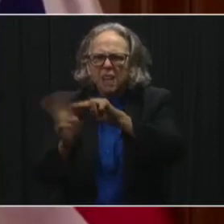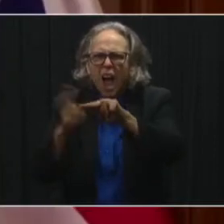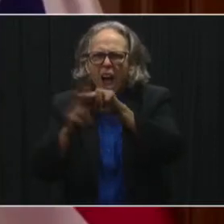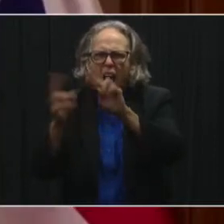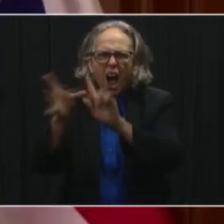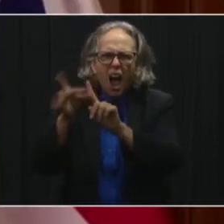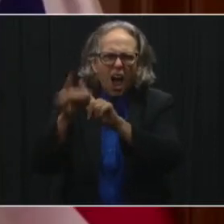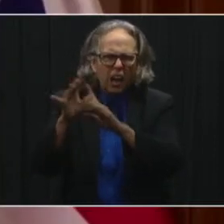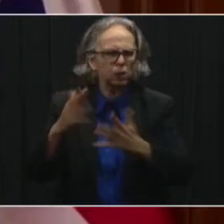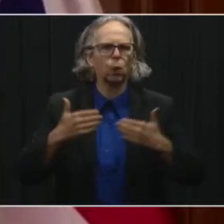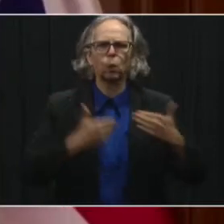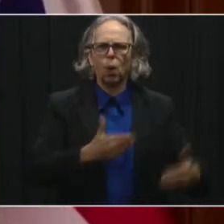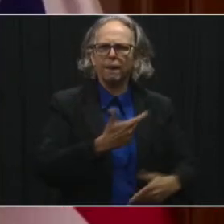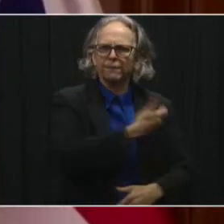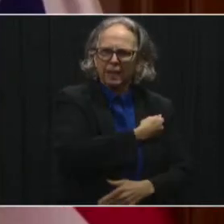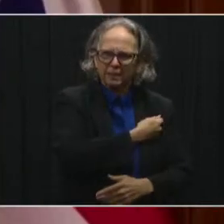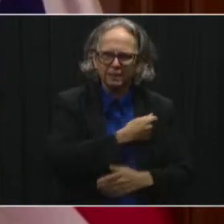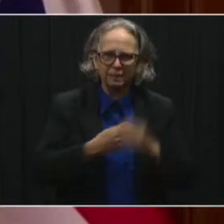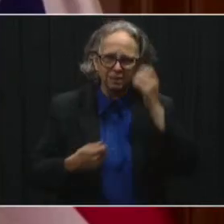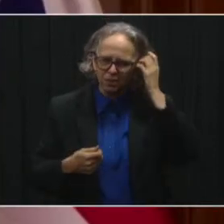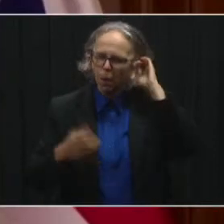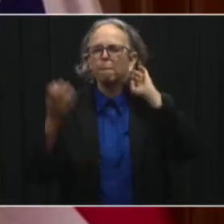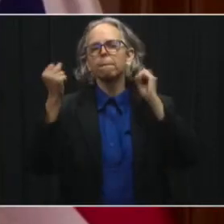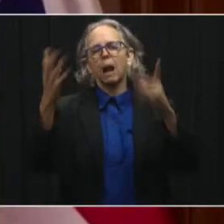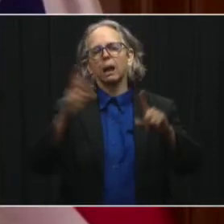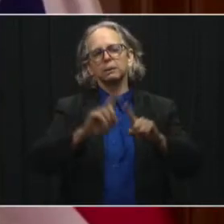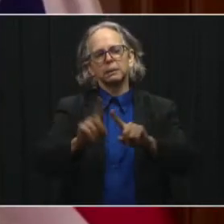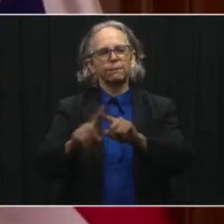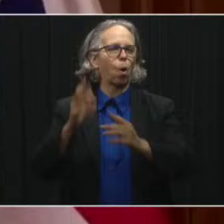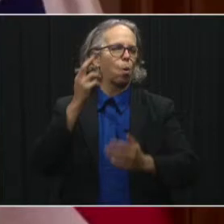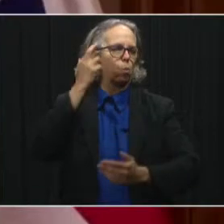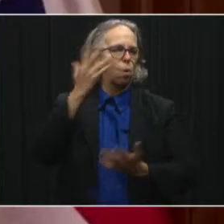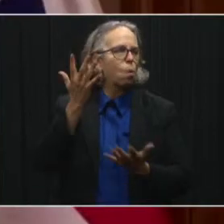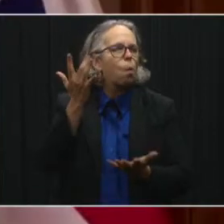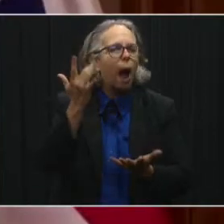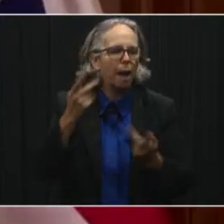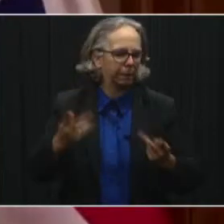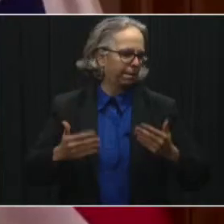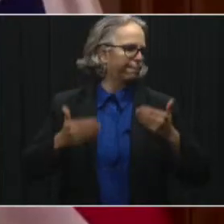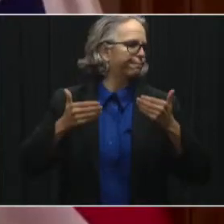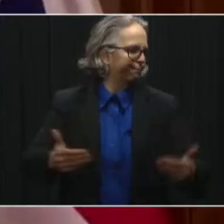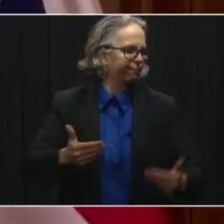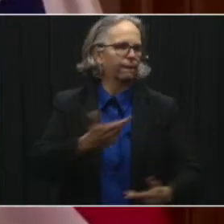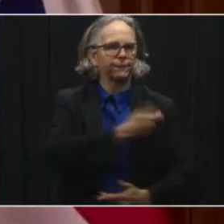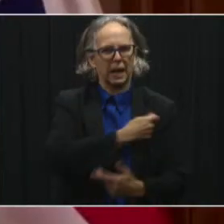Who knows? So, you know, we're not ruling anything out.